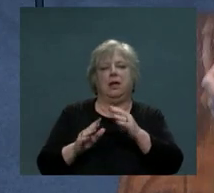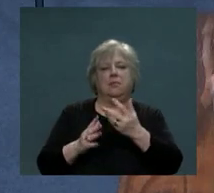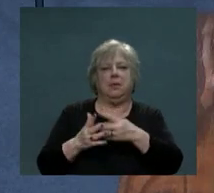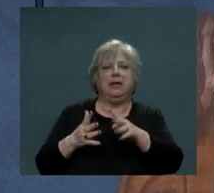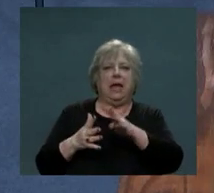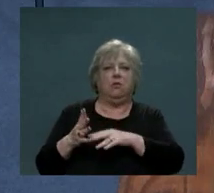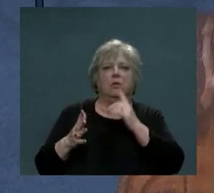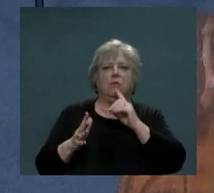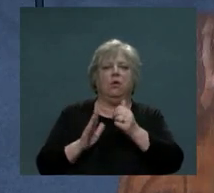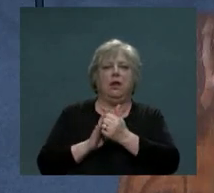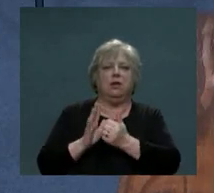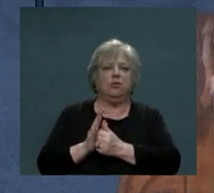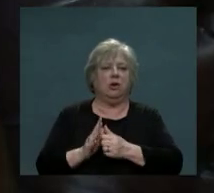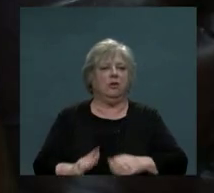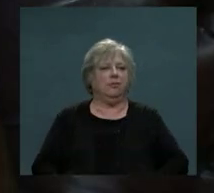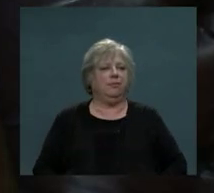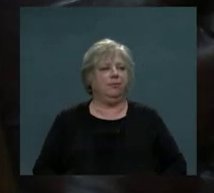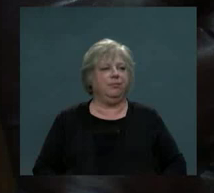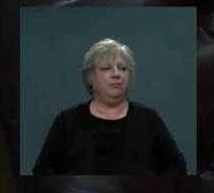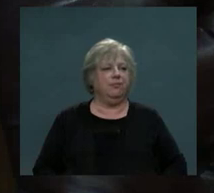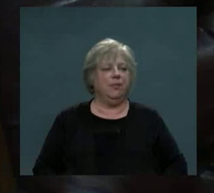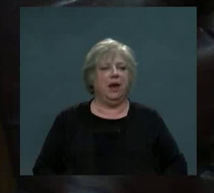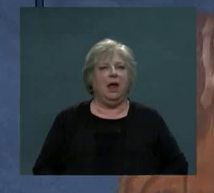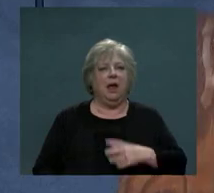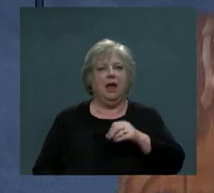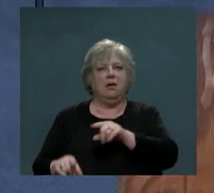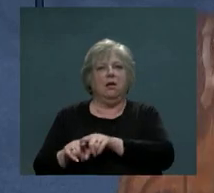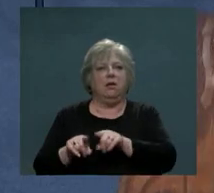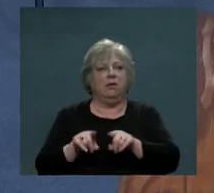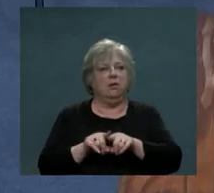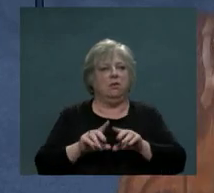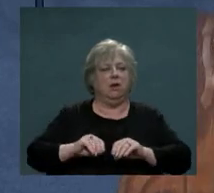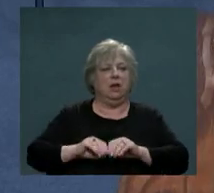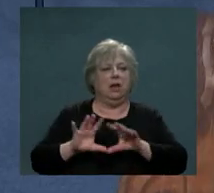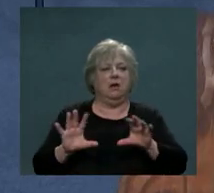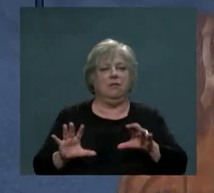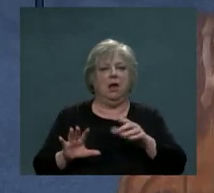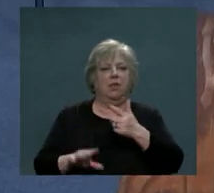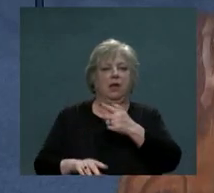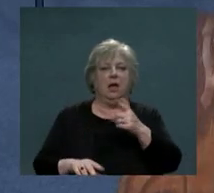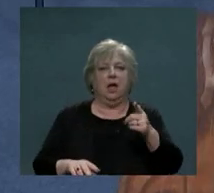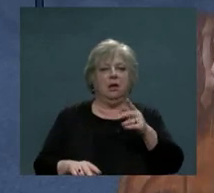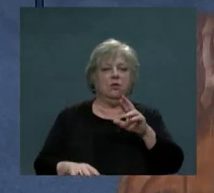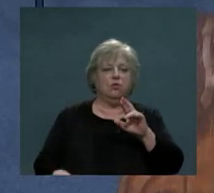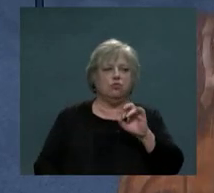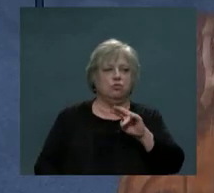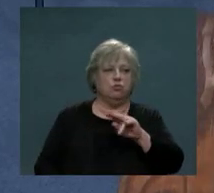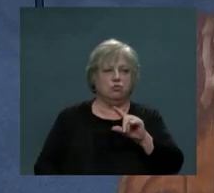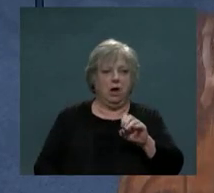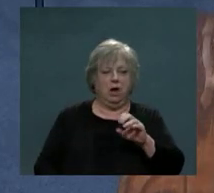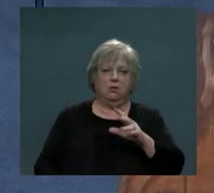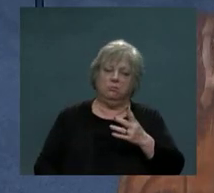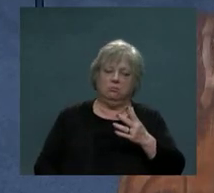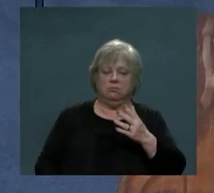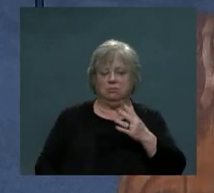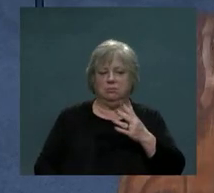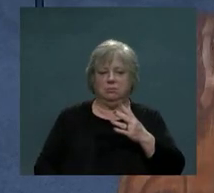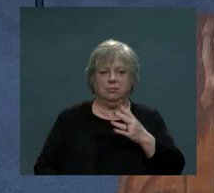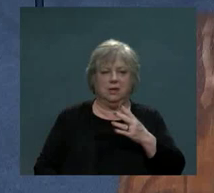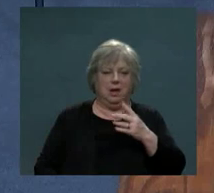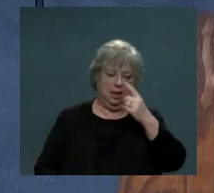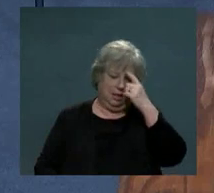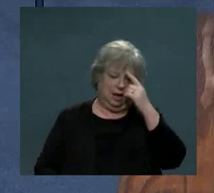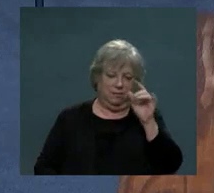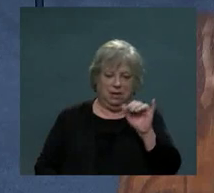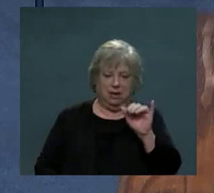Okay. Sandbagging was probably inappropriate. And also to clarify on the gun range, when you're talking about a range, you know, thinking